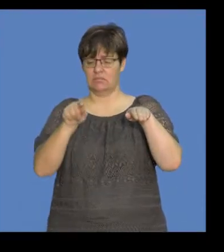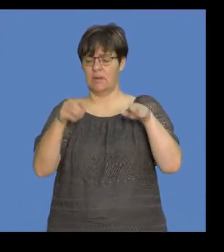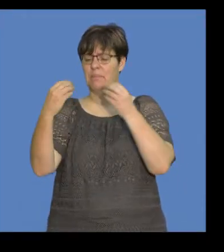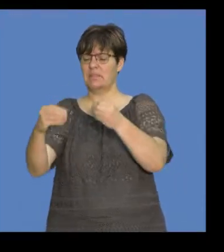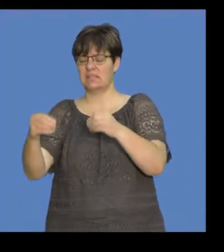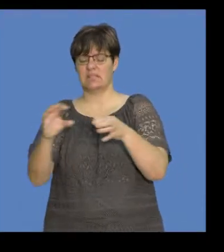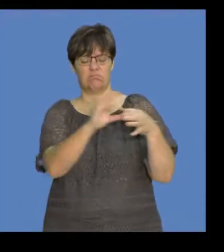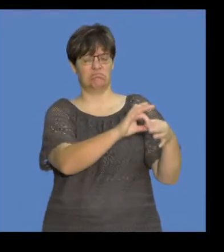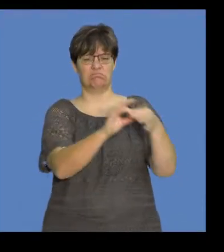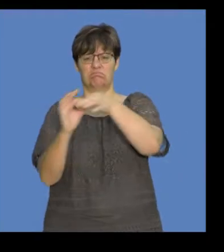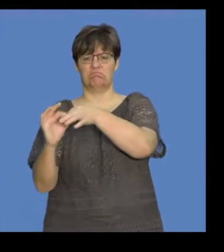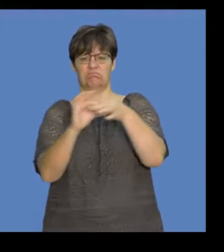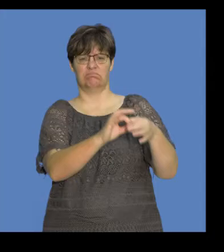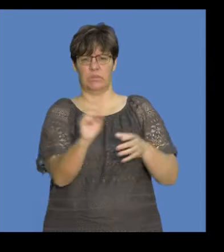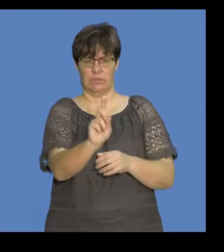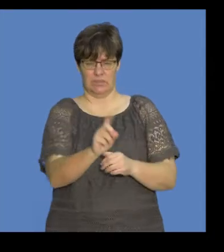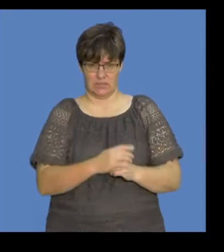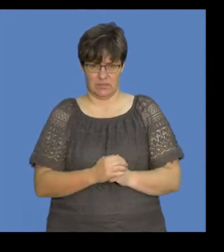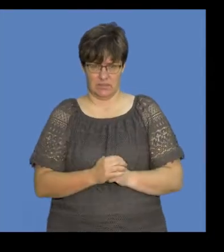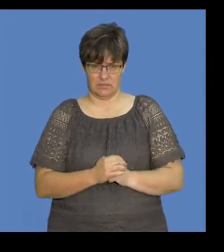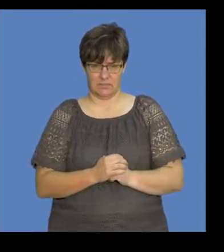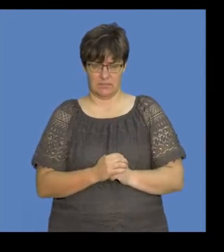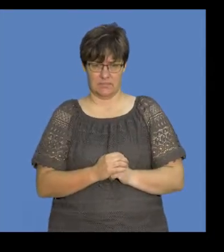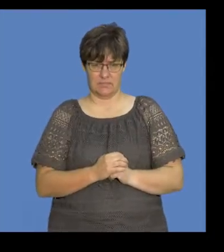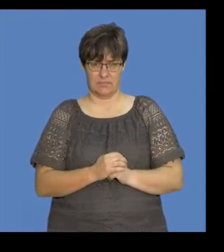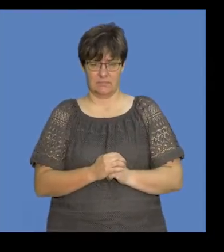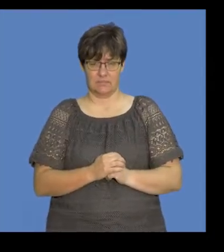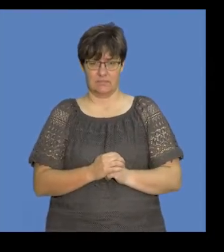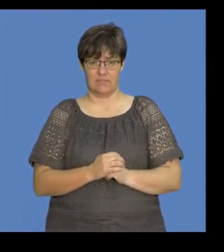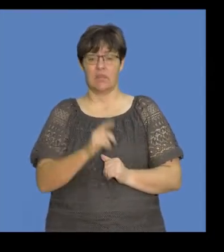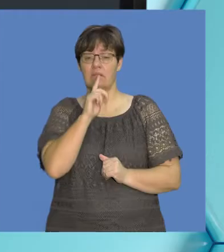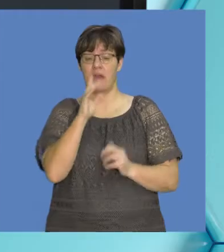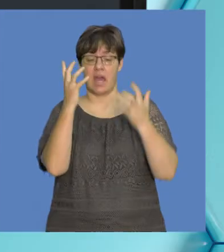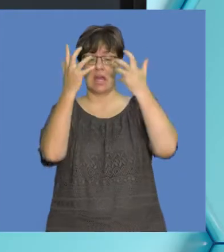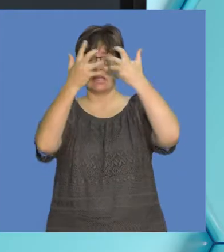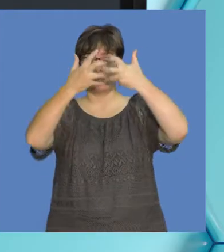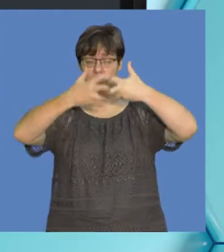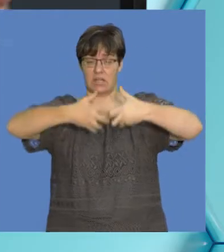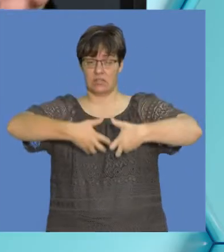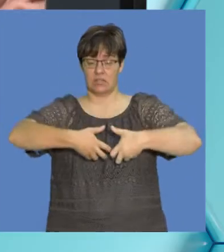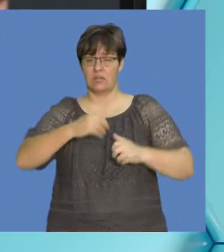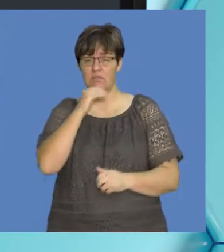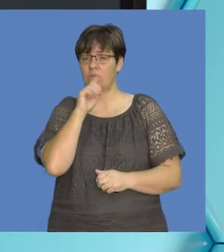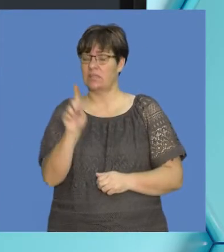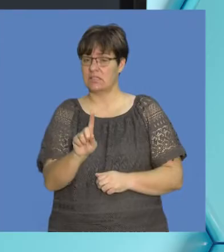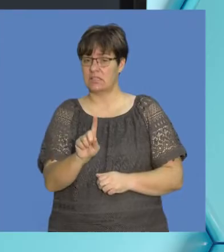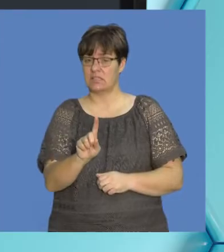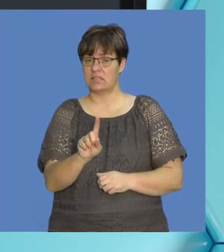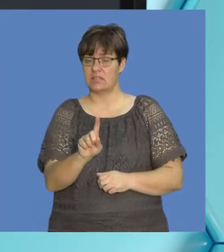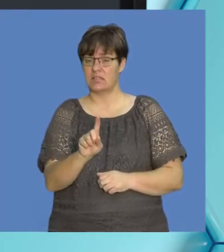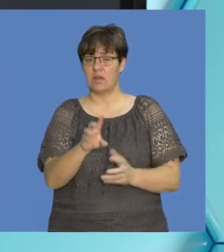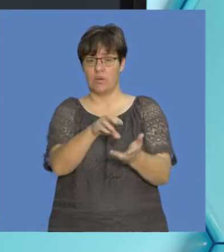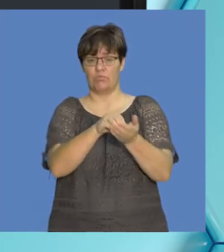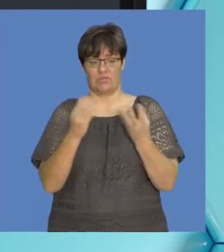business? Okay? And obviously, remember the word reconciliation means to bring